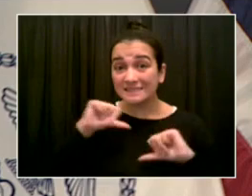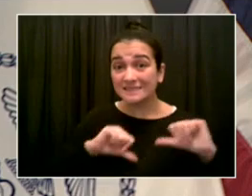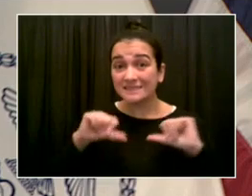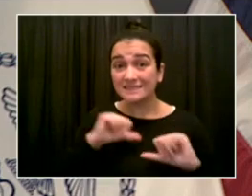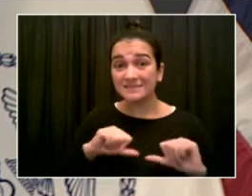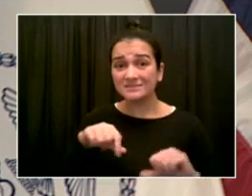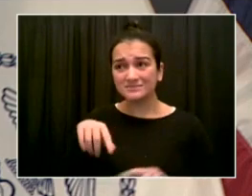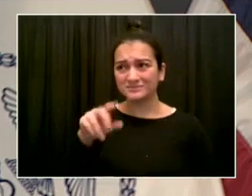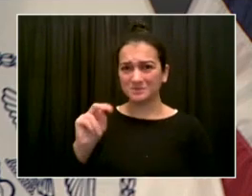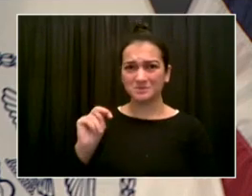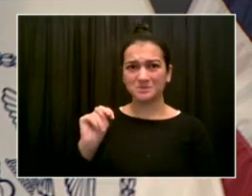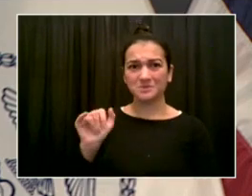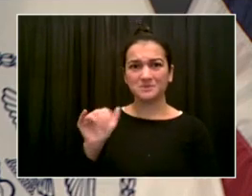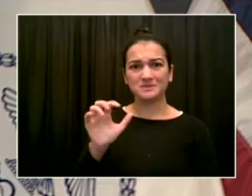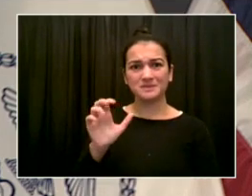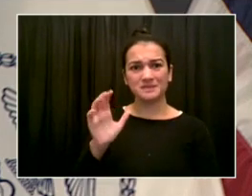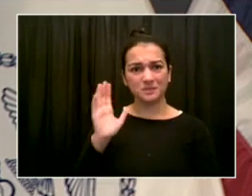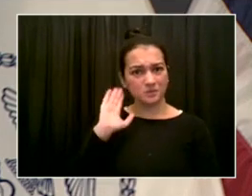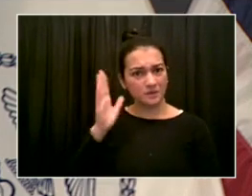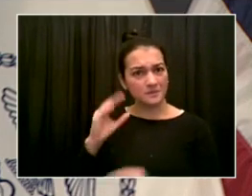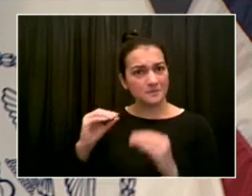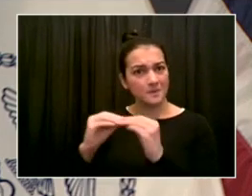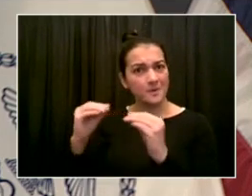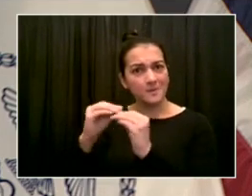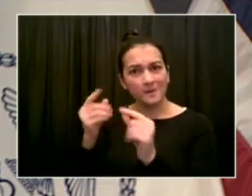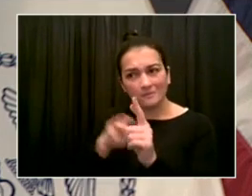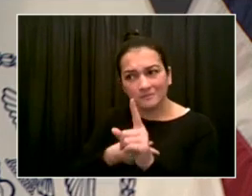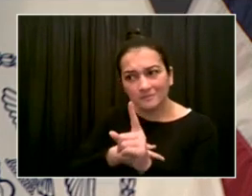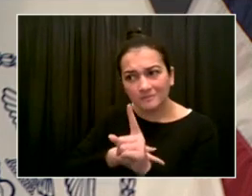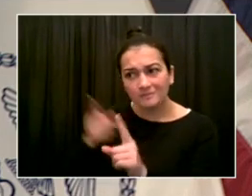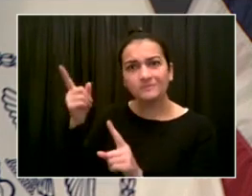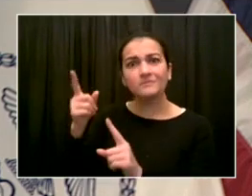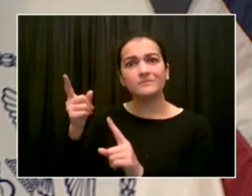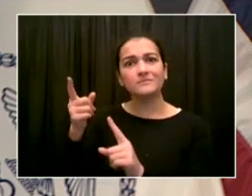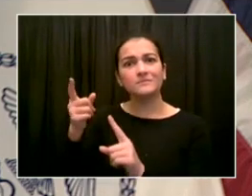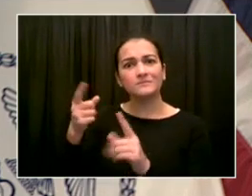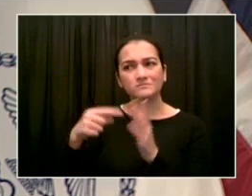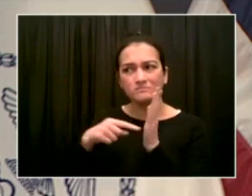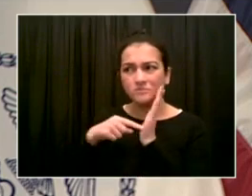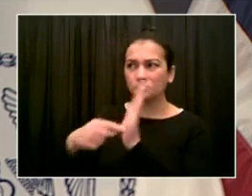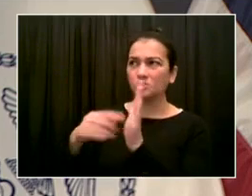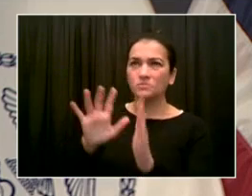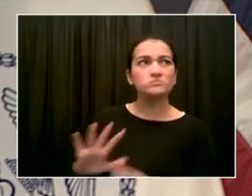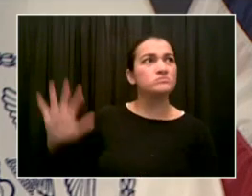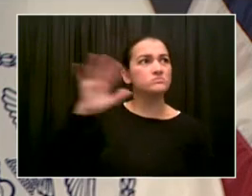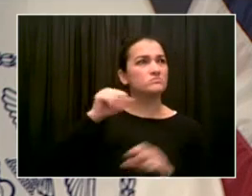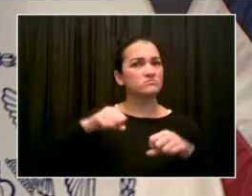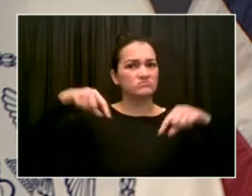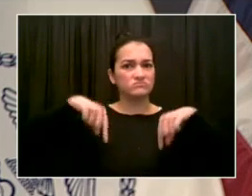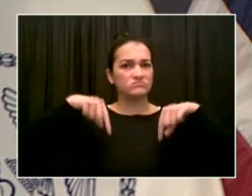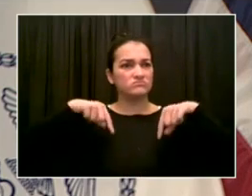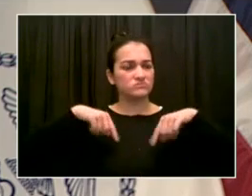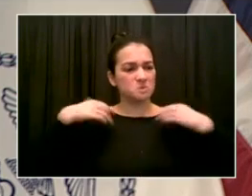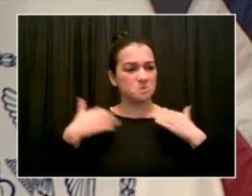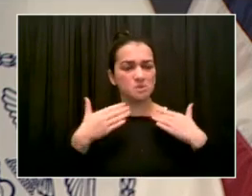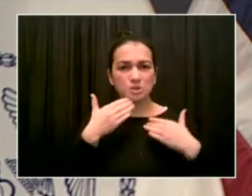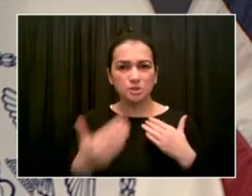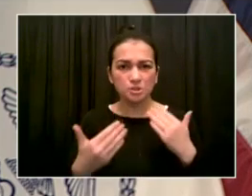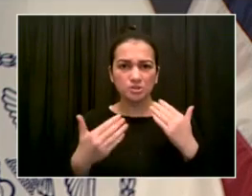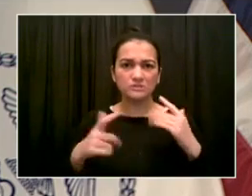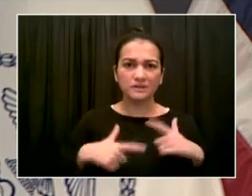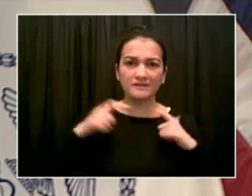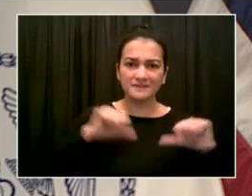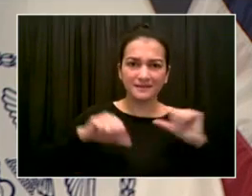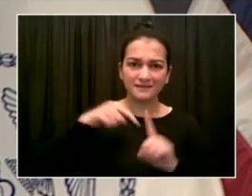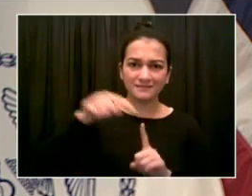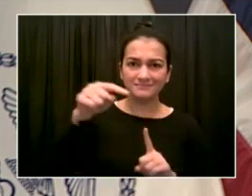sciences concentrations in the entire nation. Here's a chance to deepen it. Life sciences leads to life-saving cures. It's